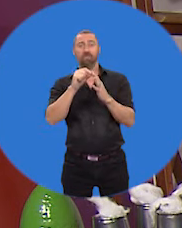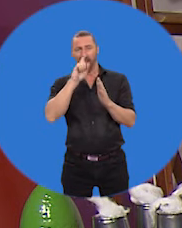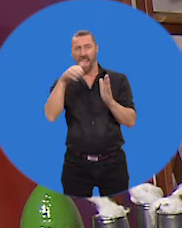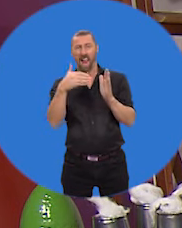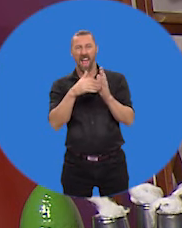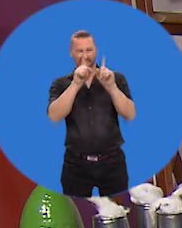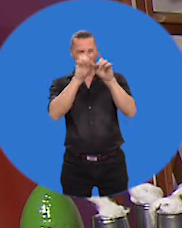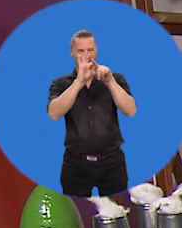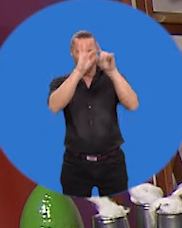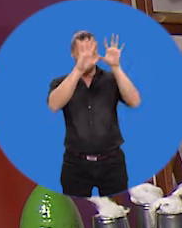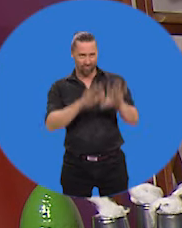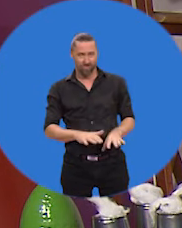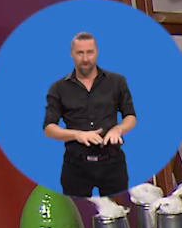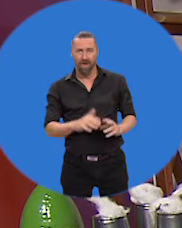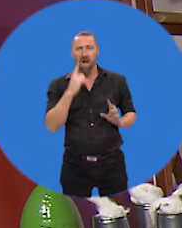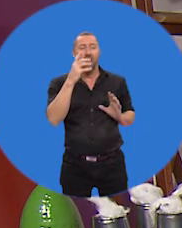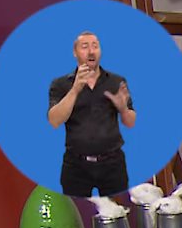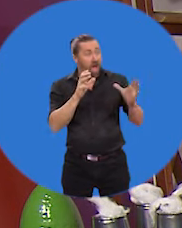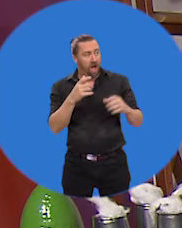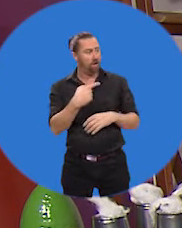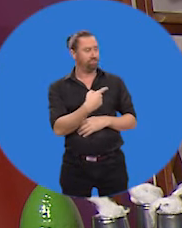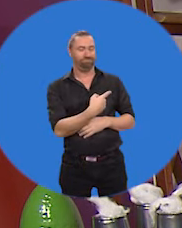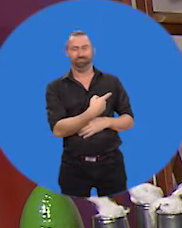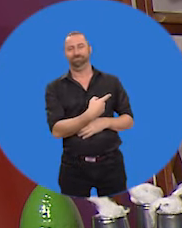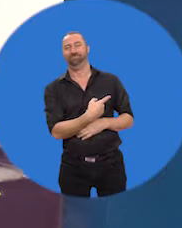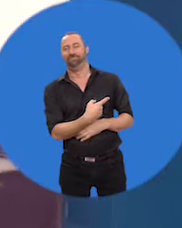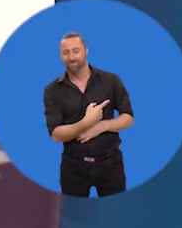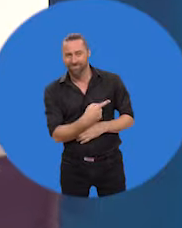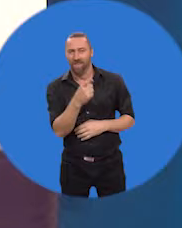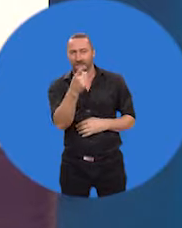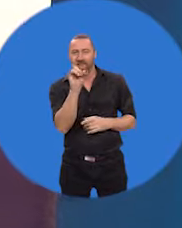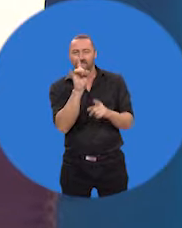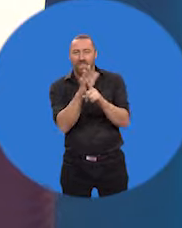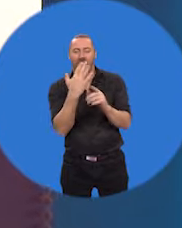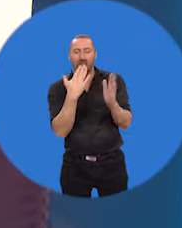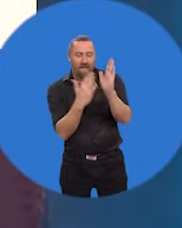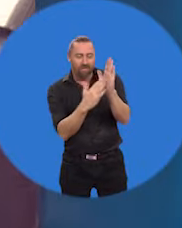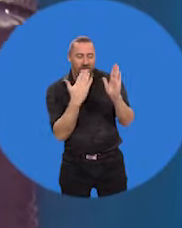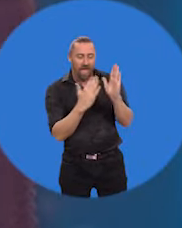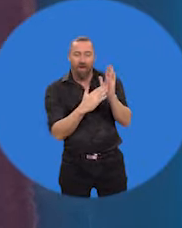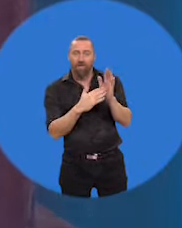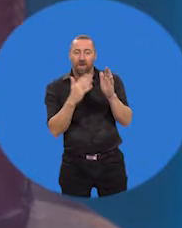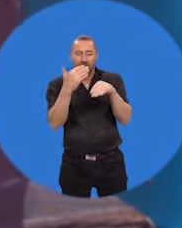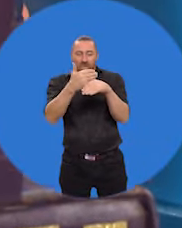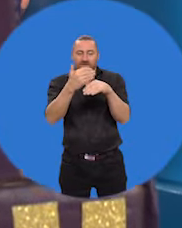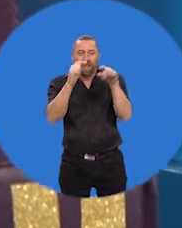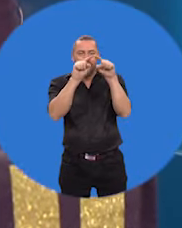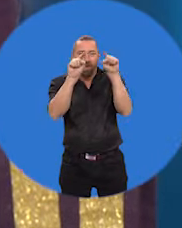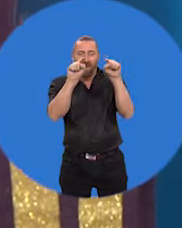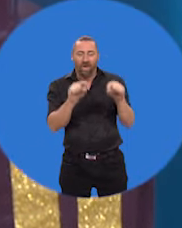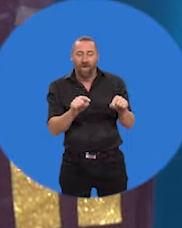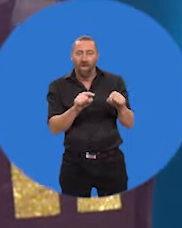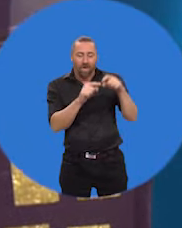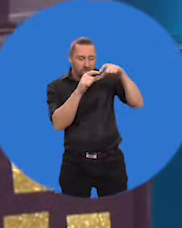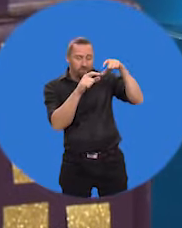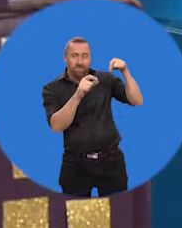top. Now I'll turn this building around and you can see the next step is to add the little windows, just like so. I've got them side by side